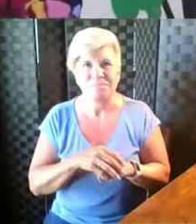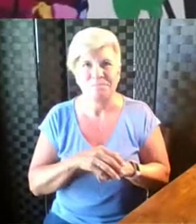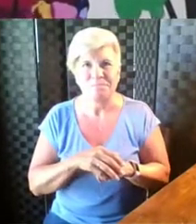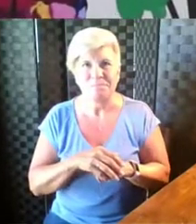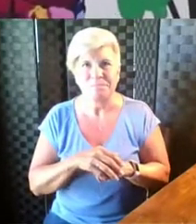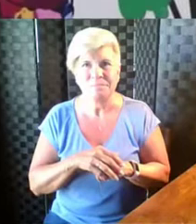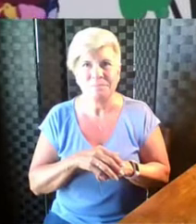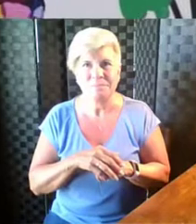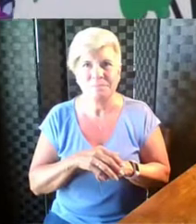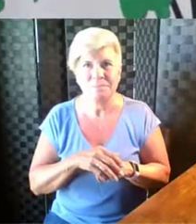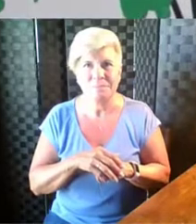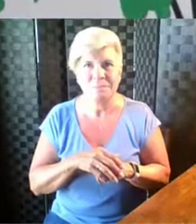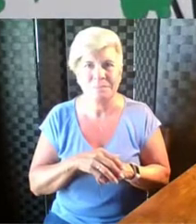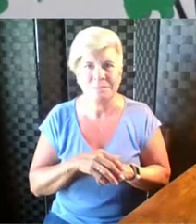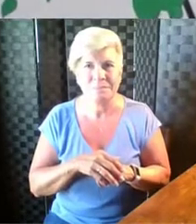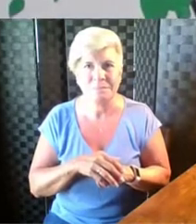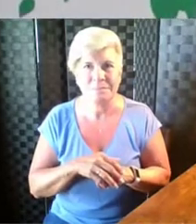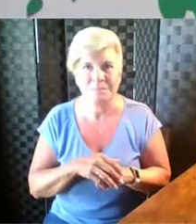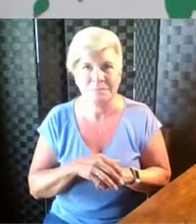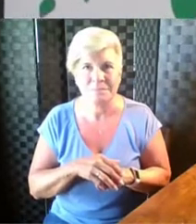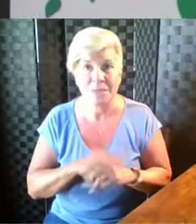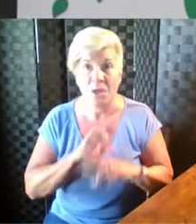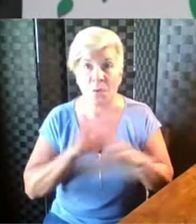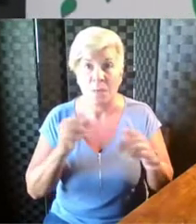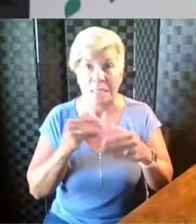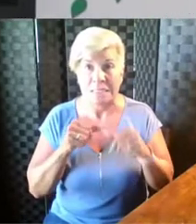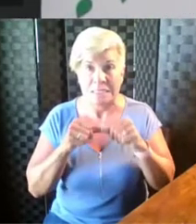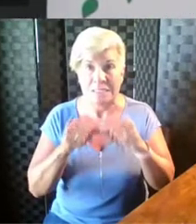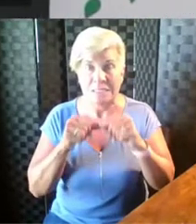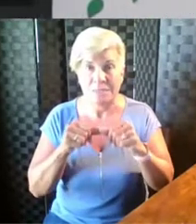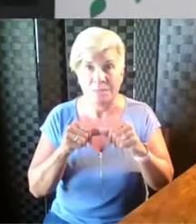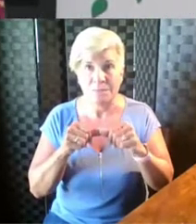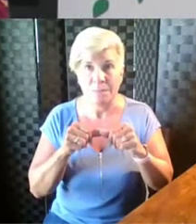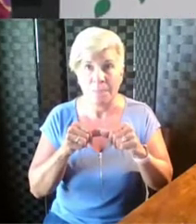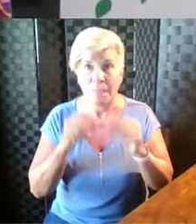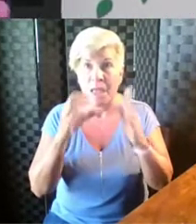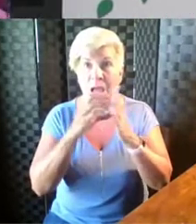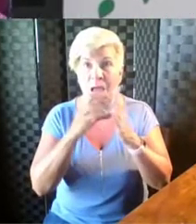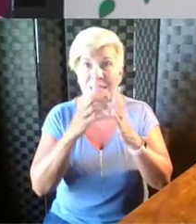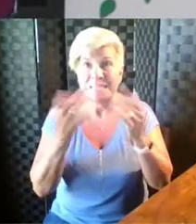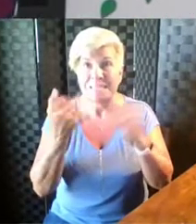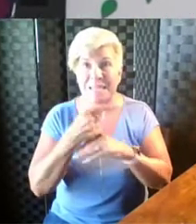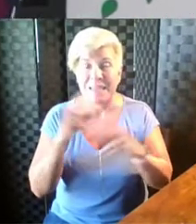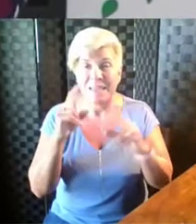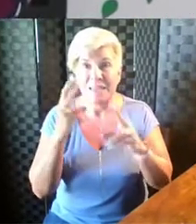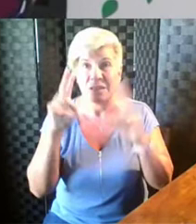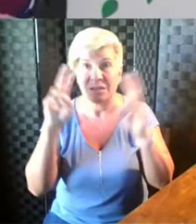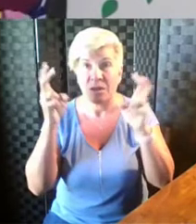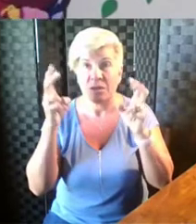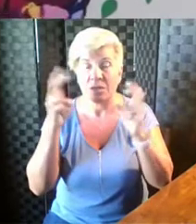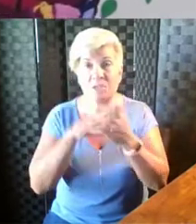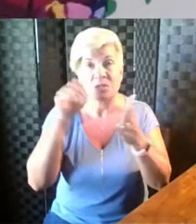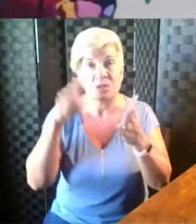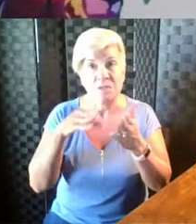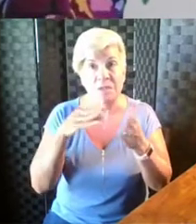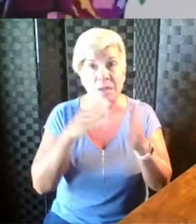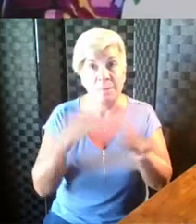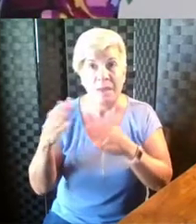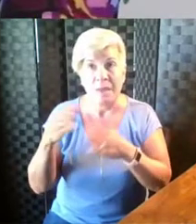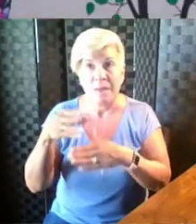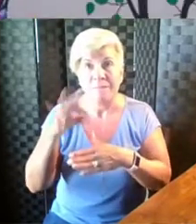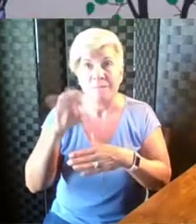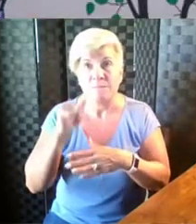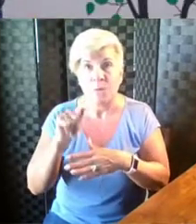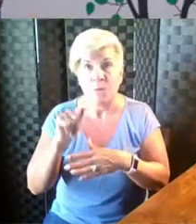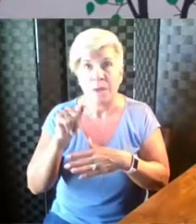right. Excuse me. We're ready to go on. Our article today is called Students Plan Fortnite Video